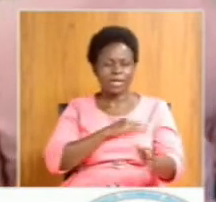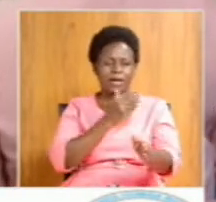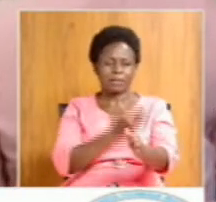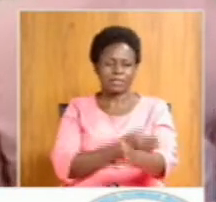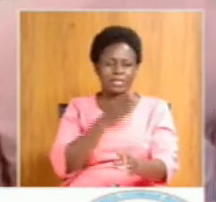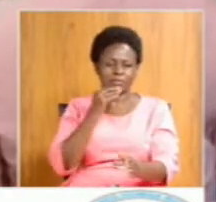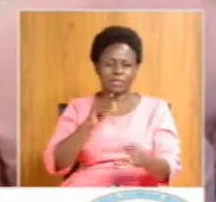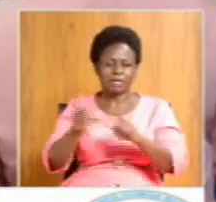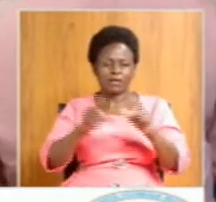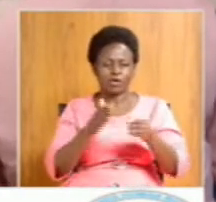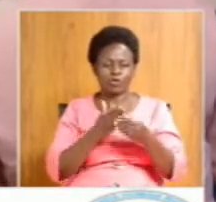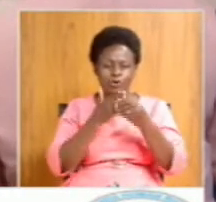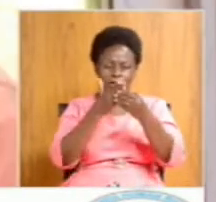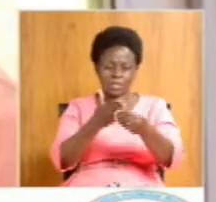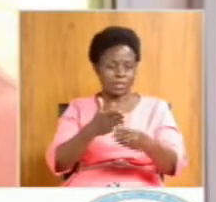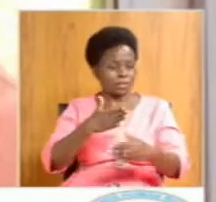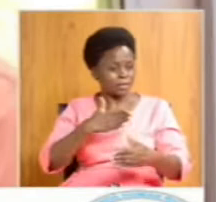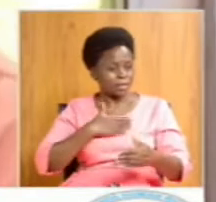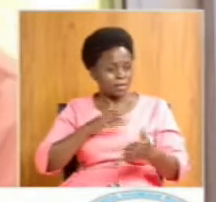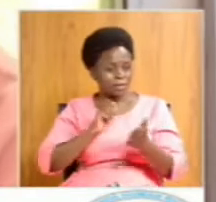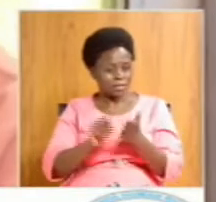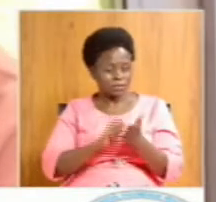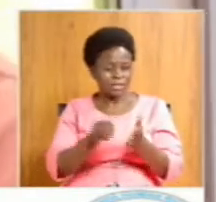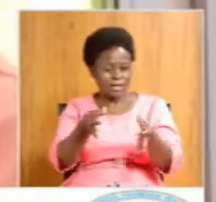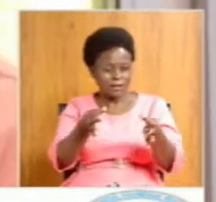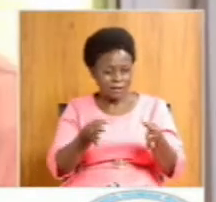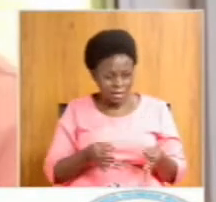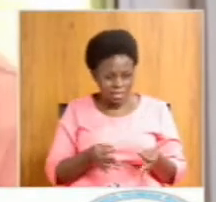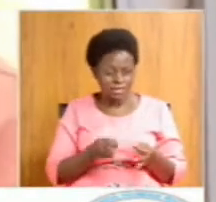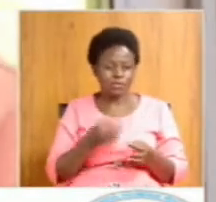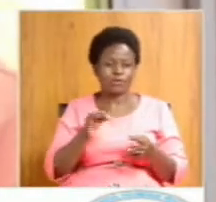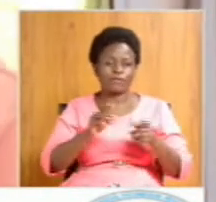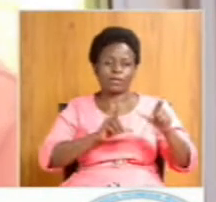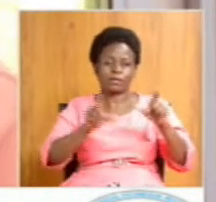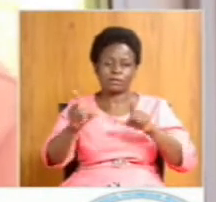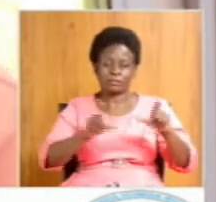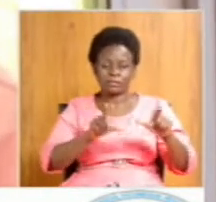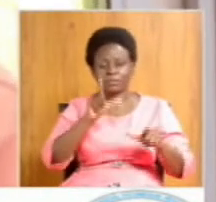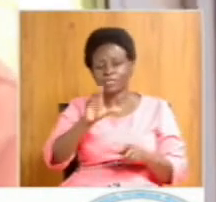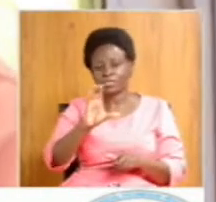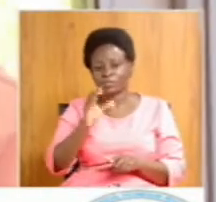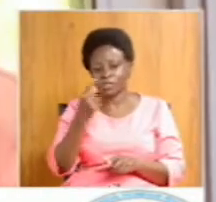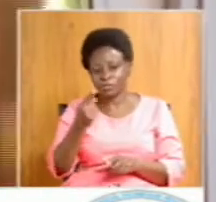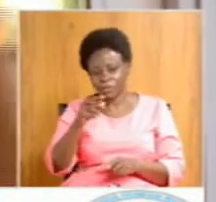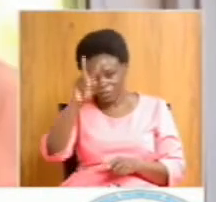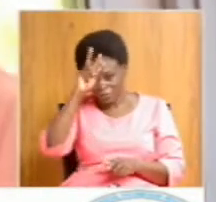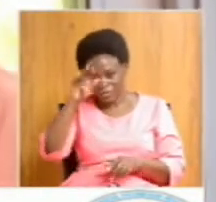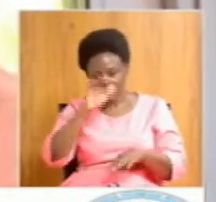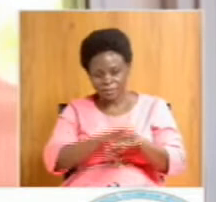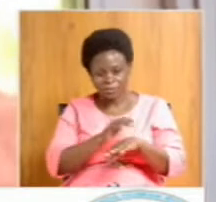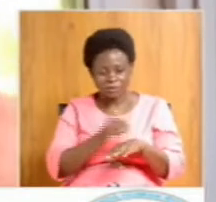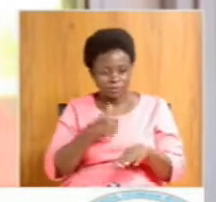a local leader. I am a secretary of finance of the local, of the LC1 village in